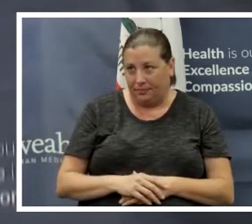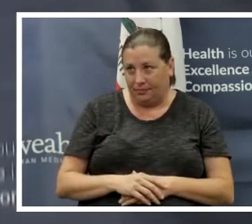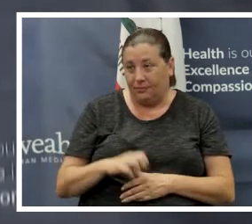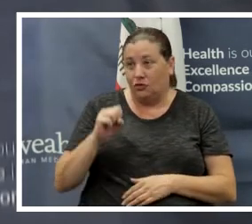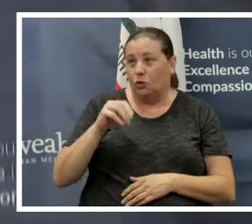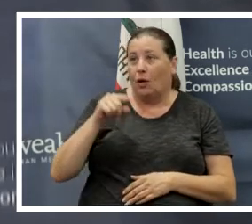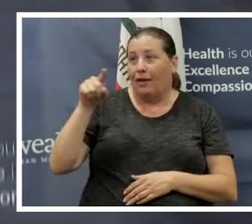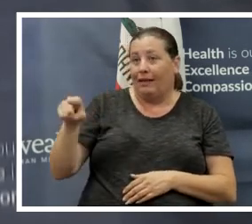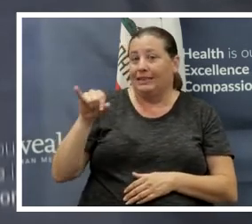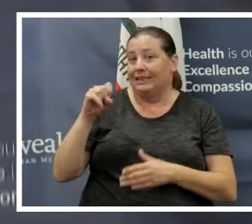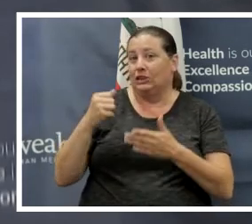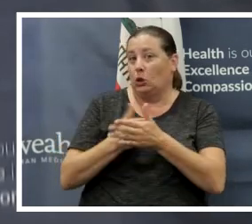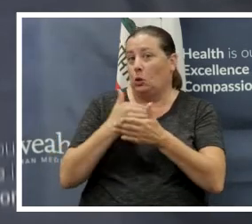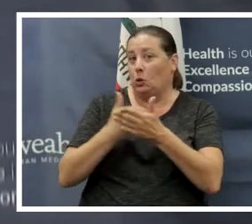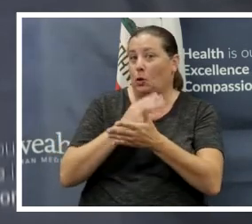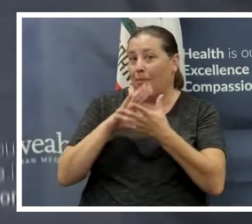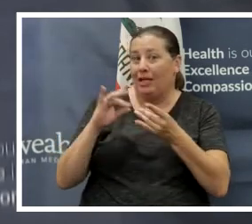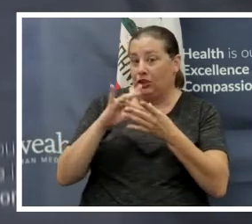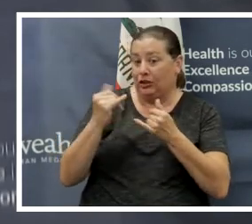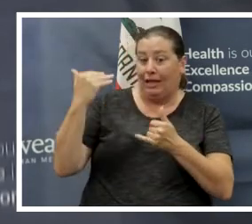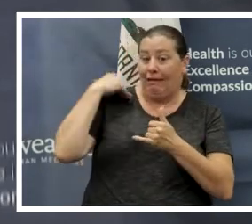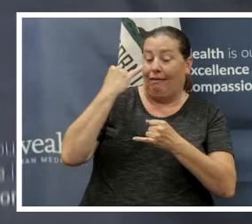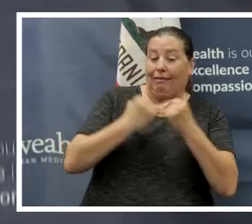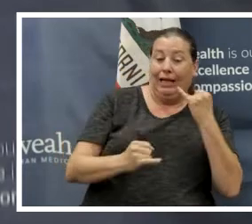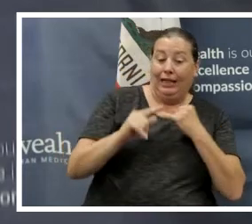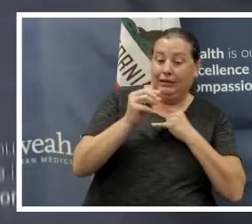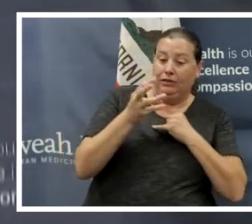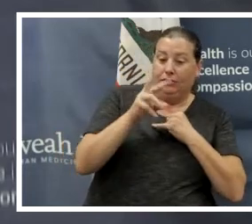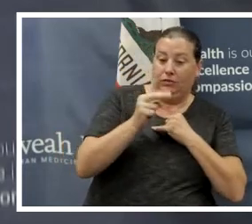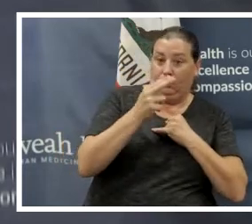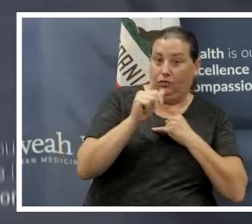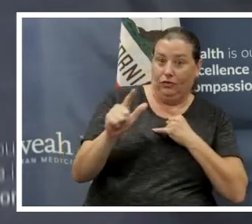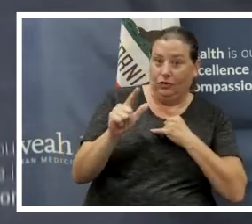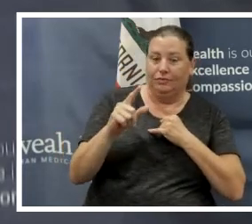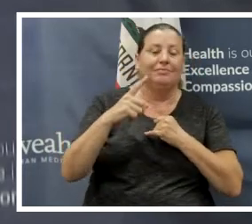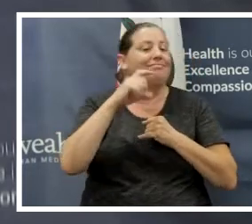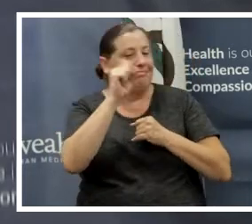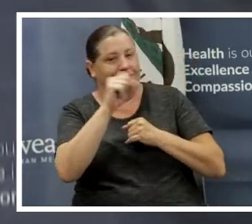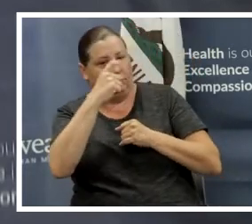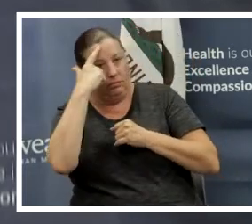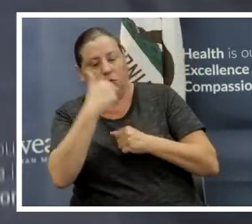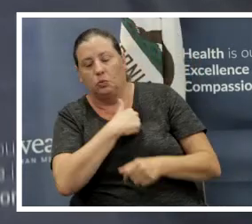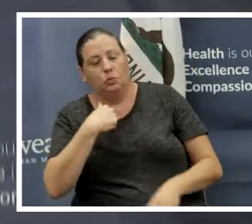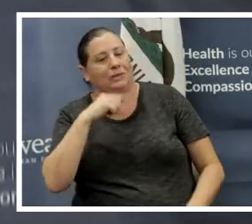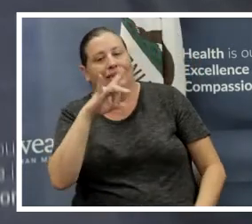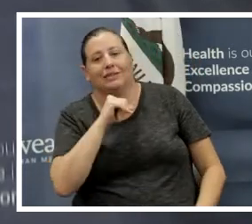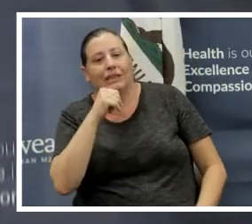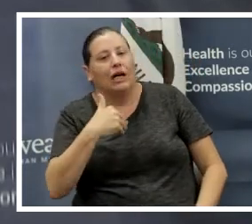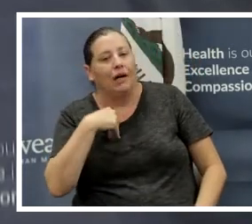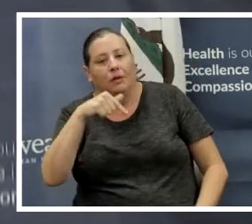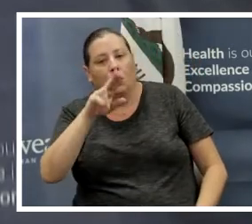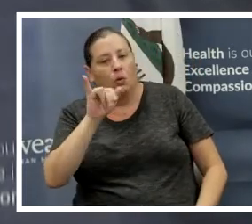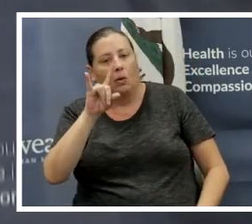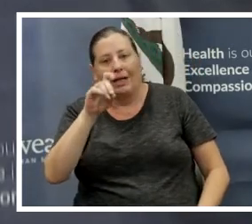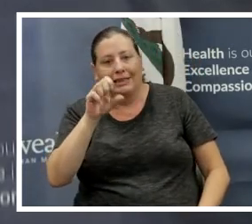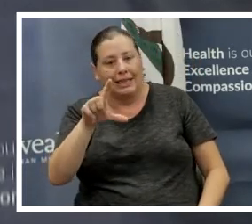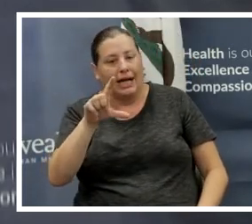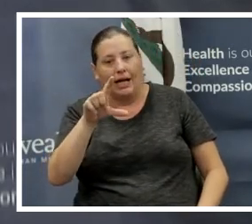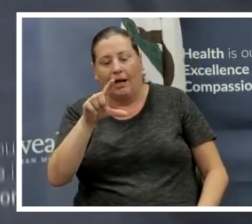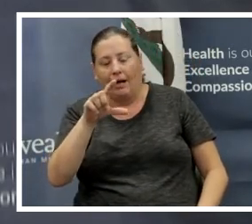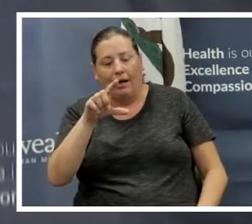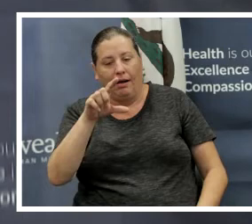hall where we were, we did not have Absolutely. the ability. Yeah, because we did not have the Quidel platform. And Right. again, bless